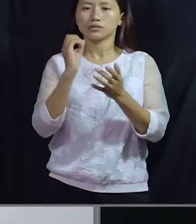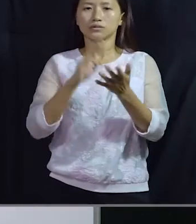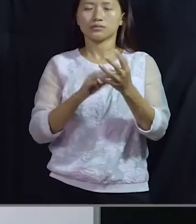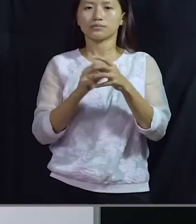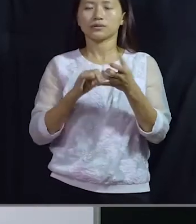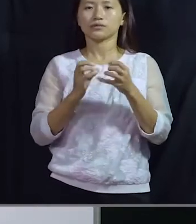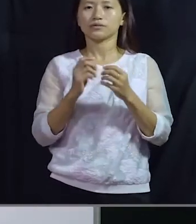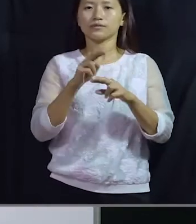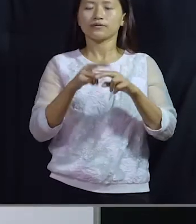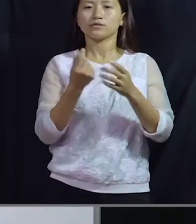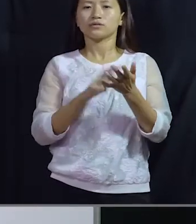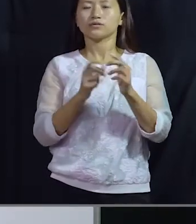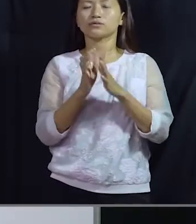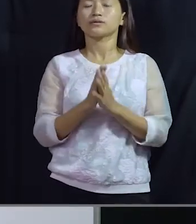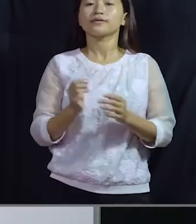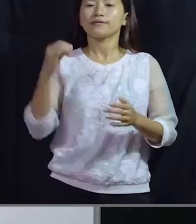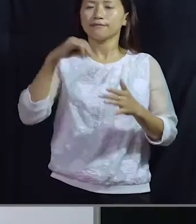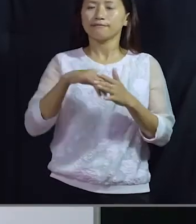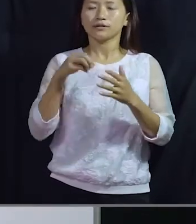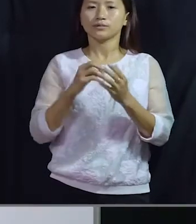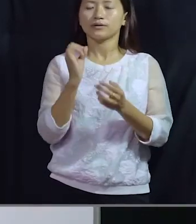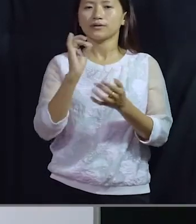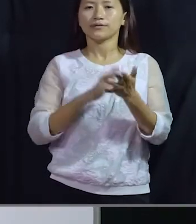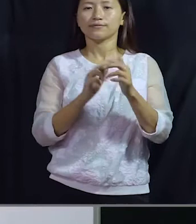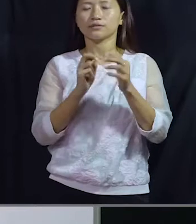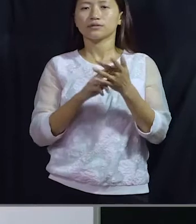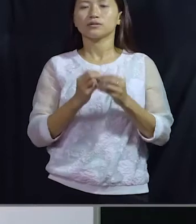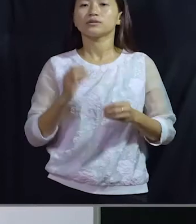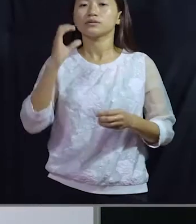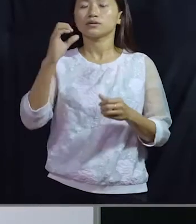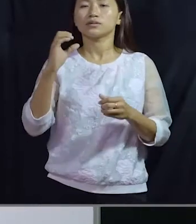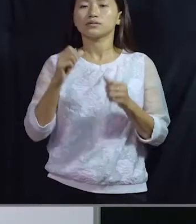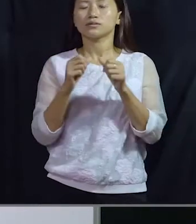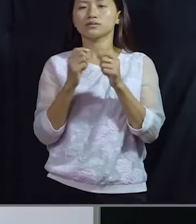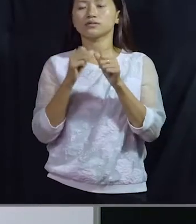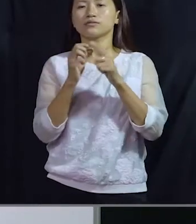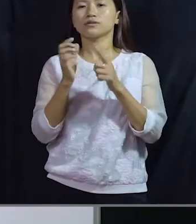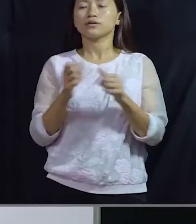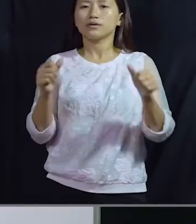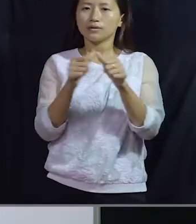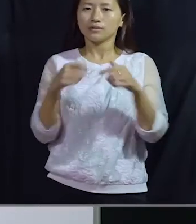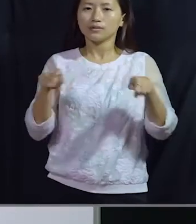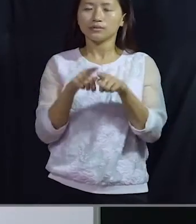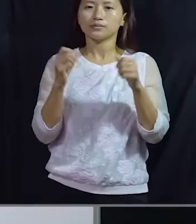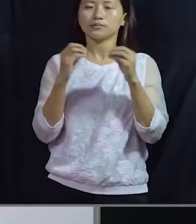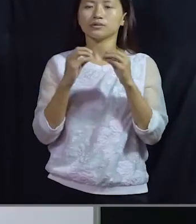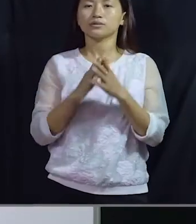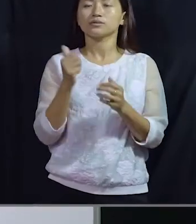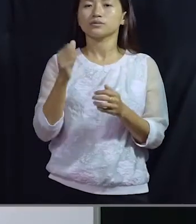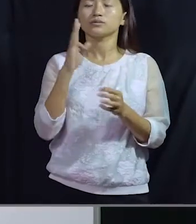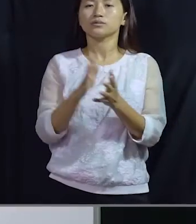fund, investment fluctuation fund, capitals of A and B. Goodwill on the asset